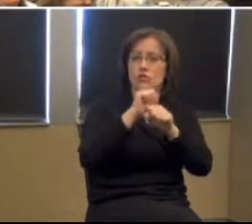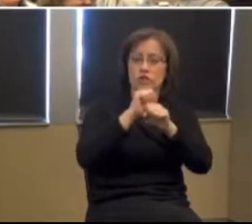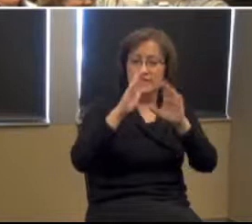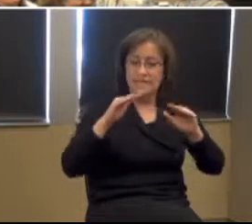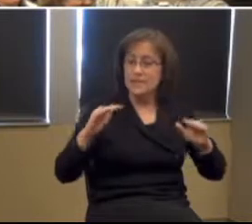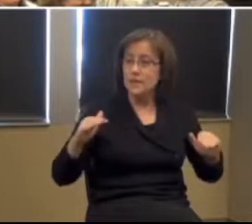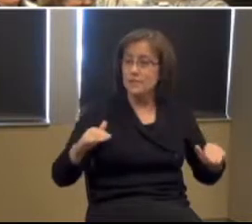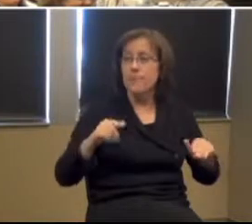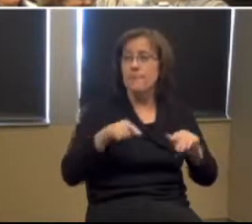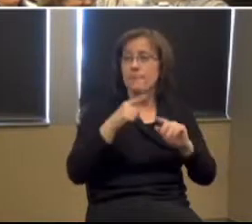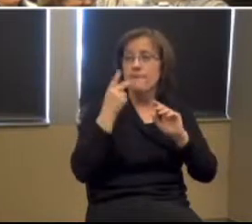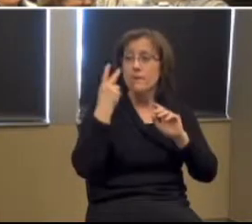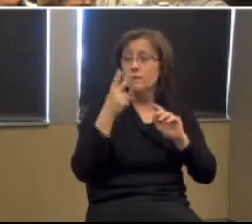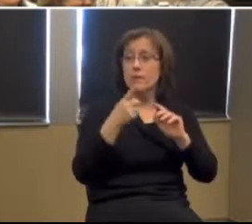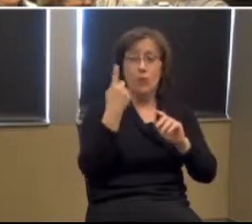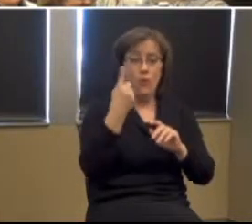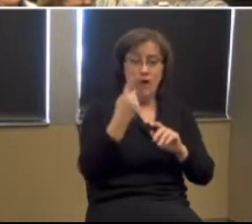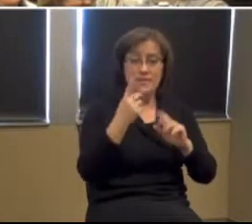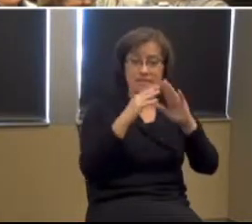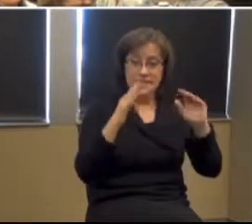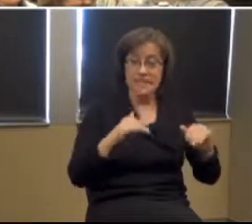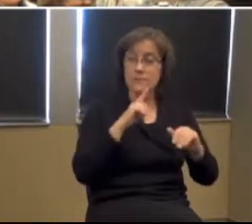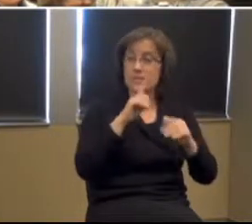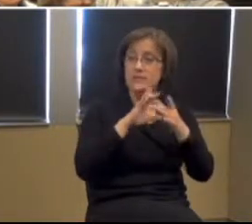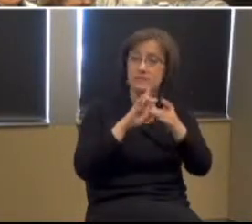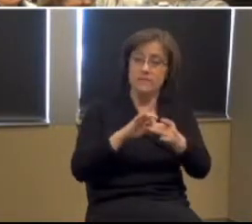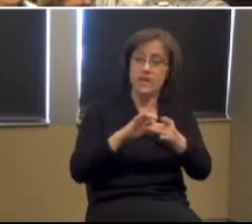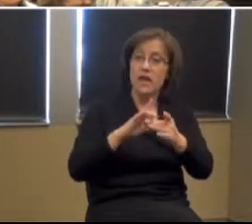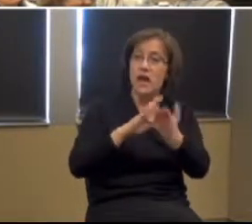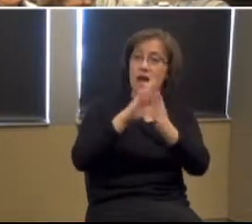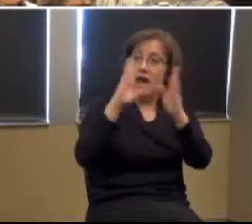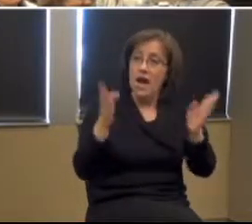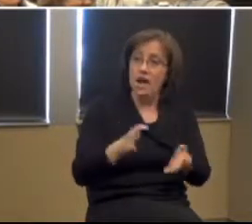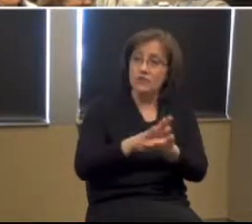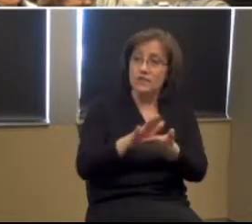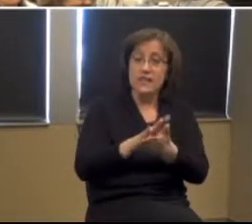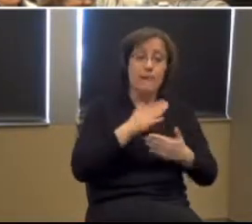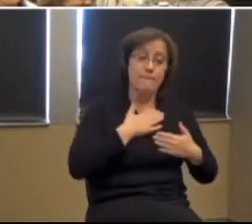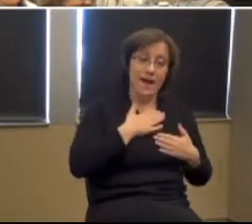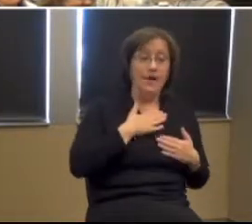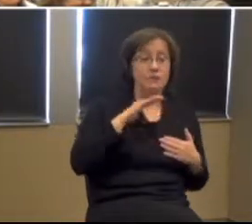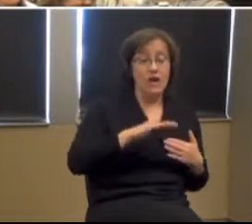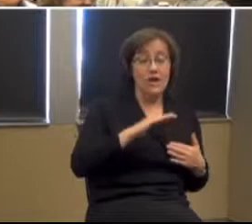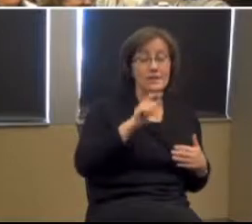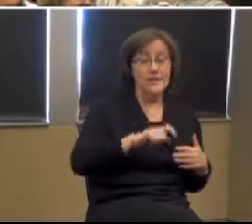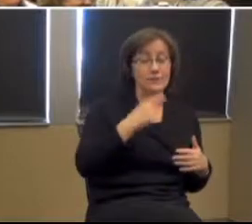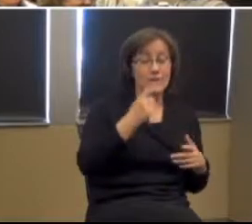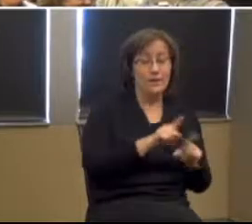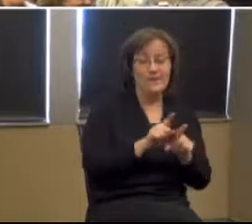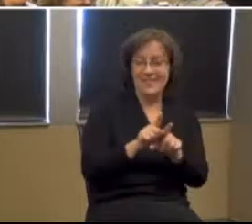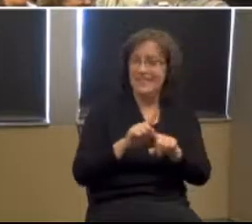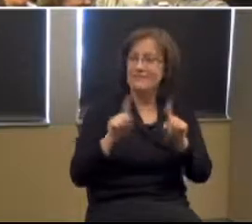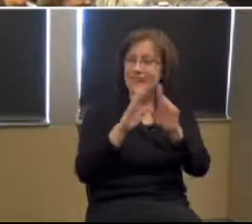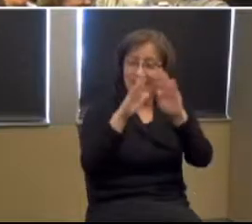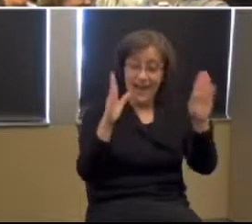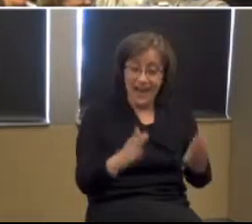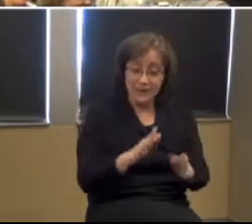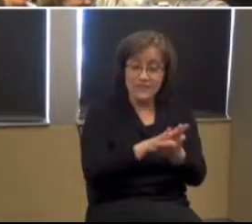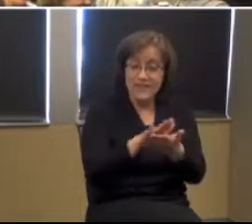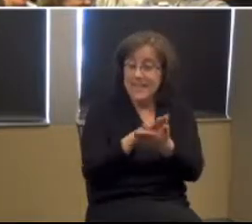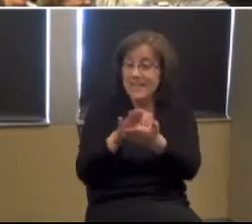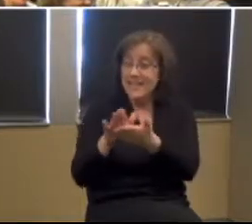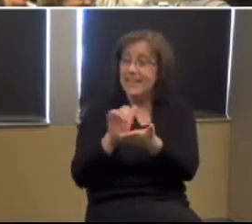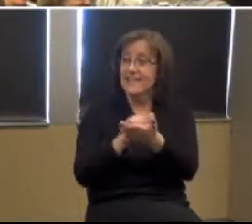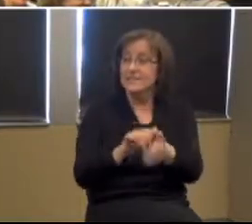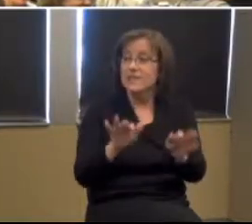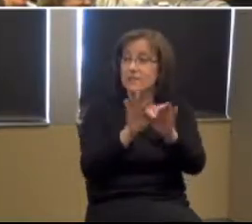house cleaning. My child needs one as well, but the house cleaning is an important skill, so you can pick up